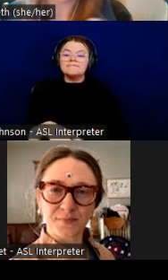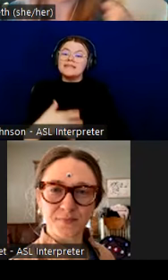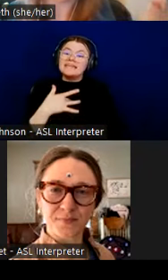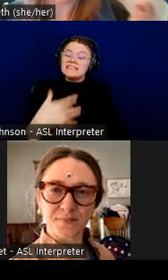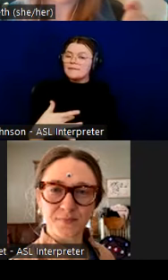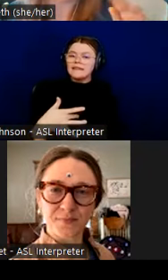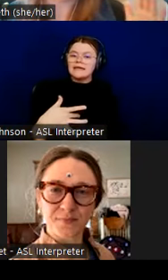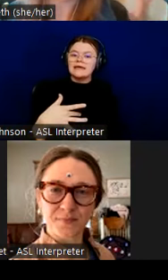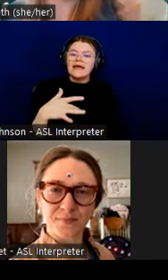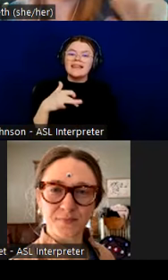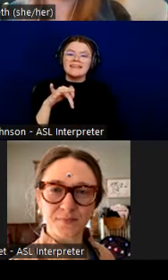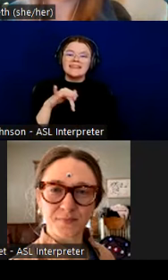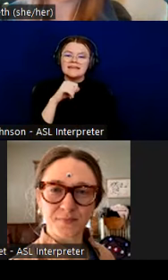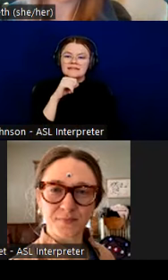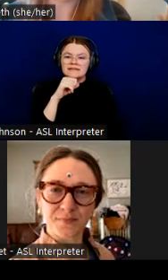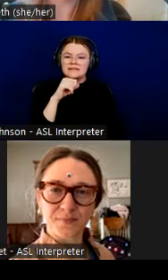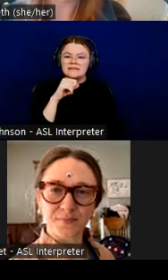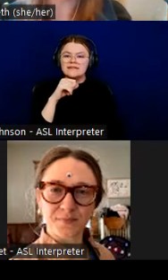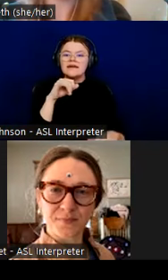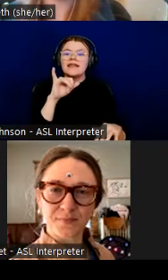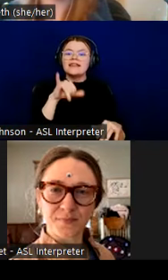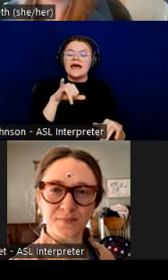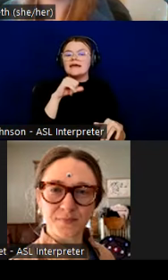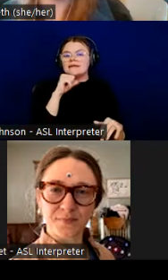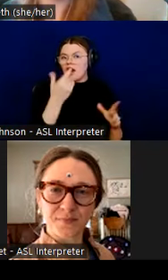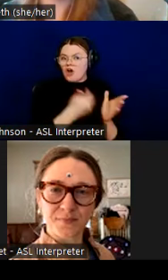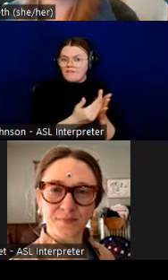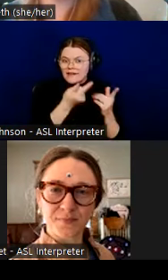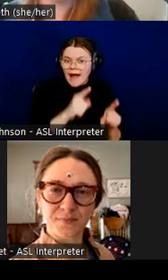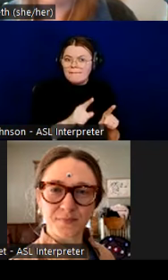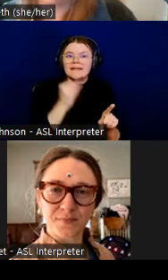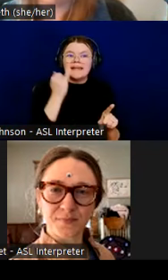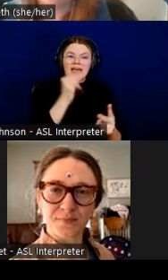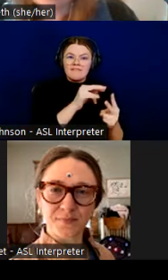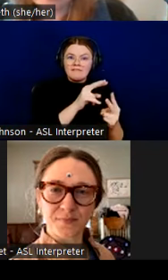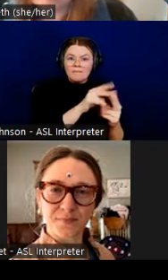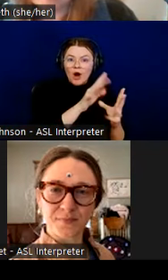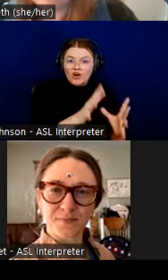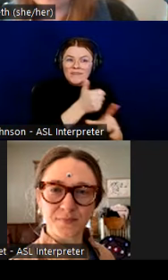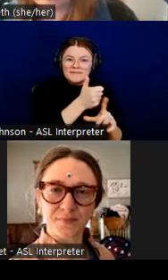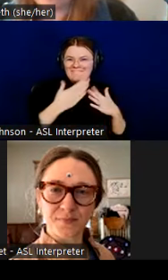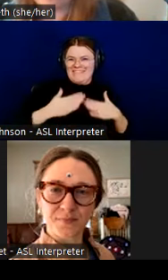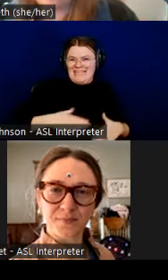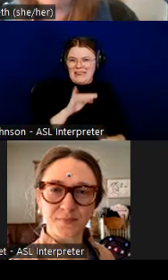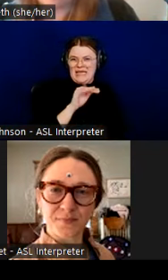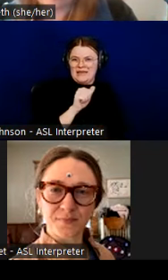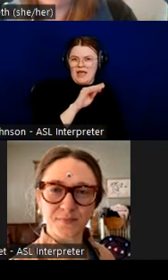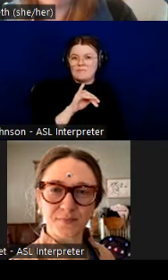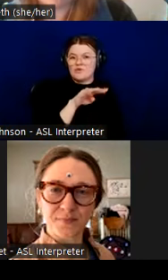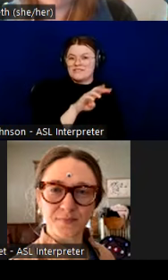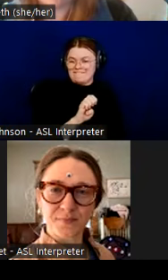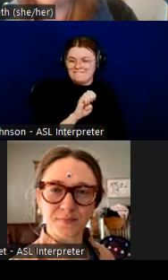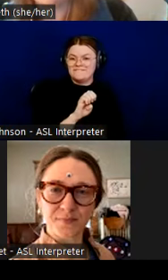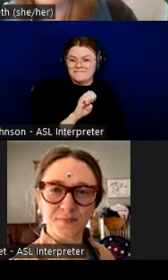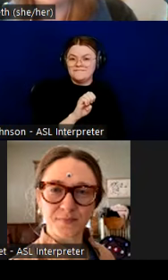physically violent, but not otherwise controlling or abusive. Survivors are much more likely to use